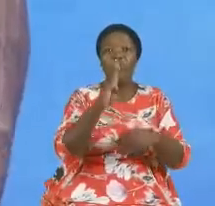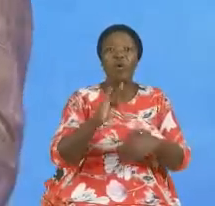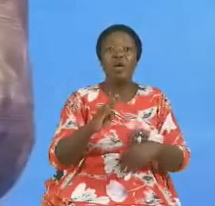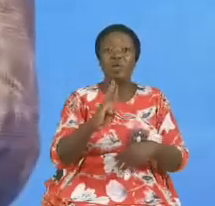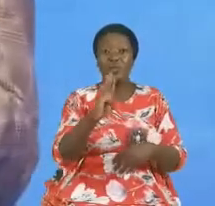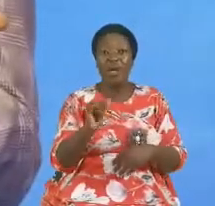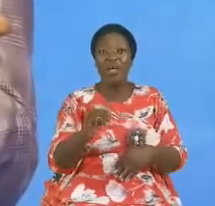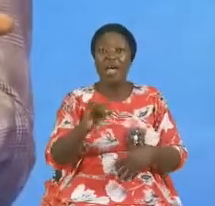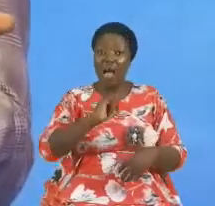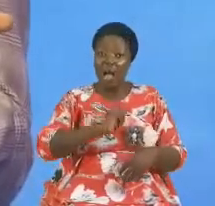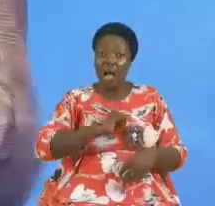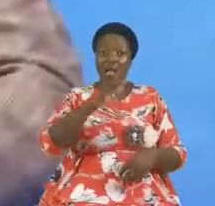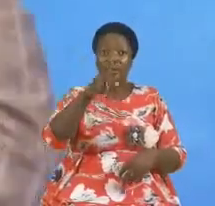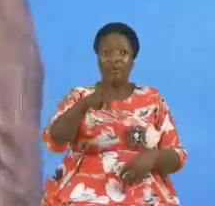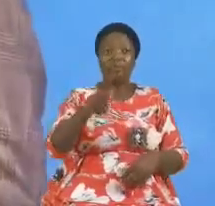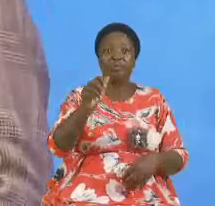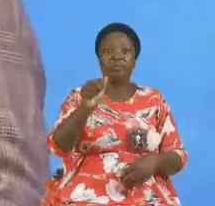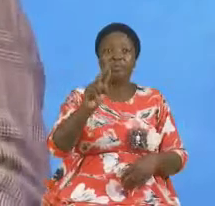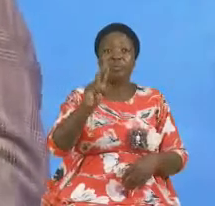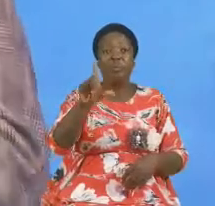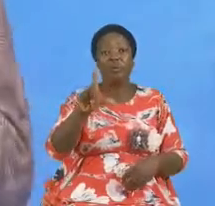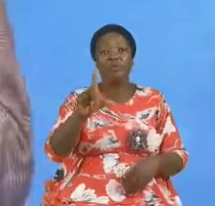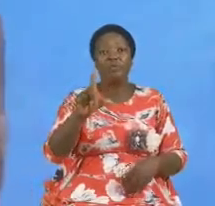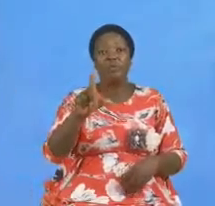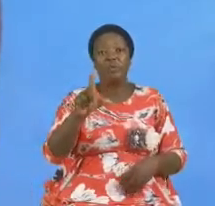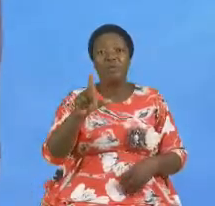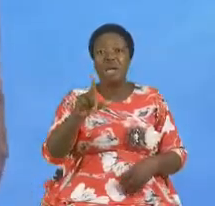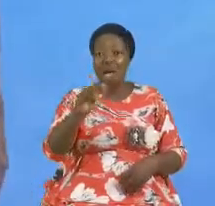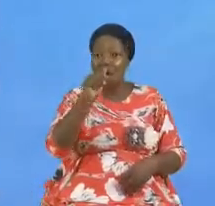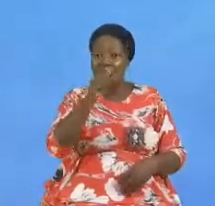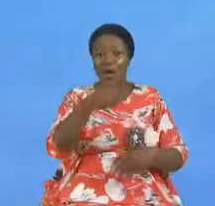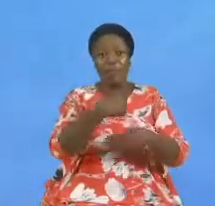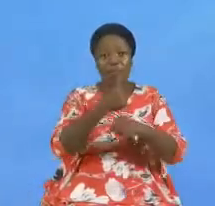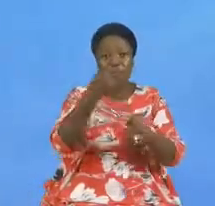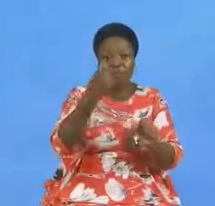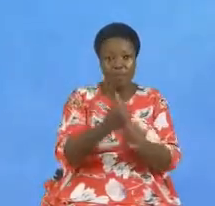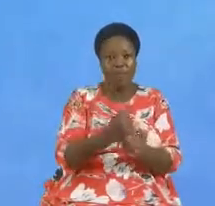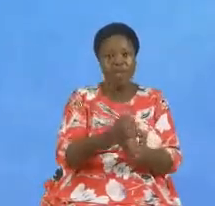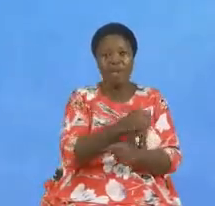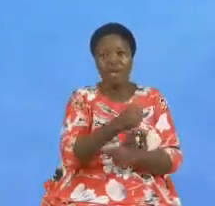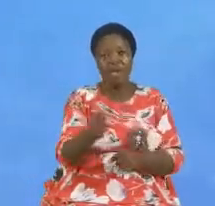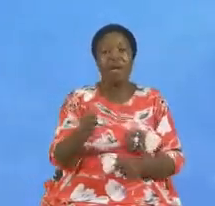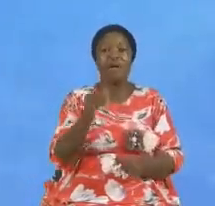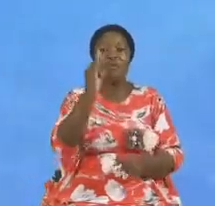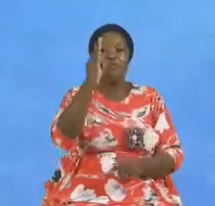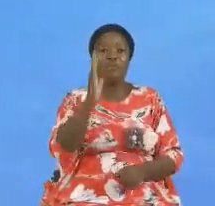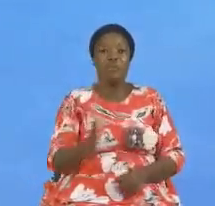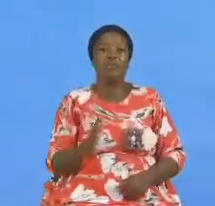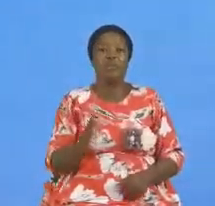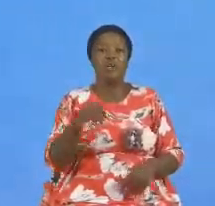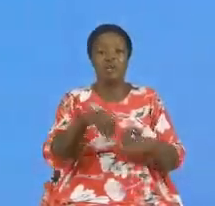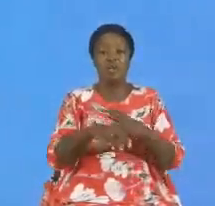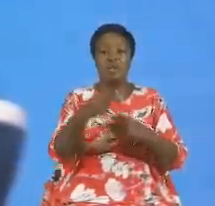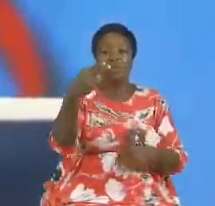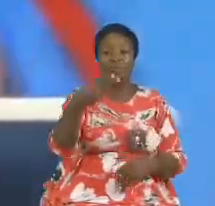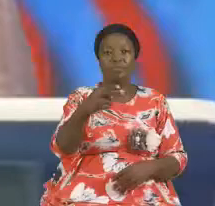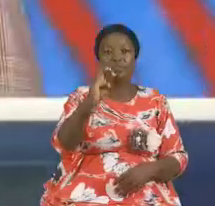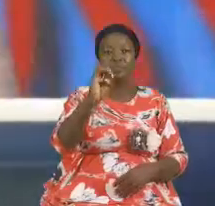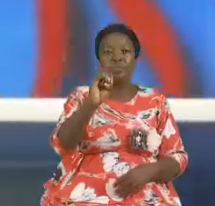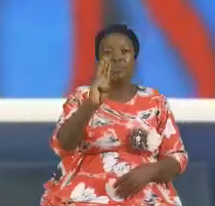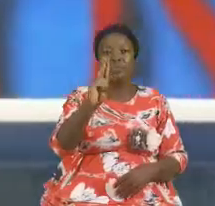creature which is under heaven, whereby I, Paul, whereof I, Paul, am made